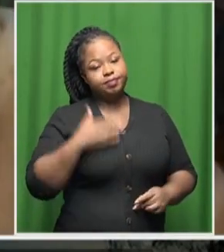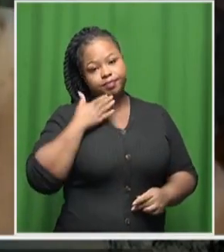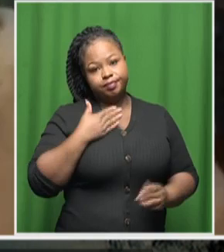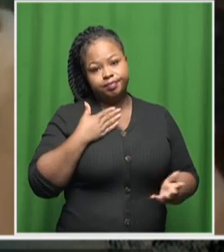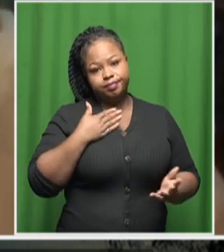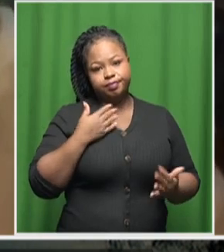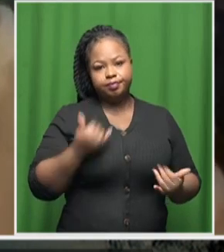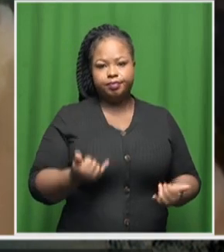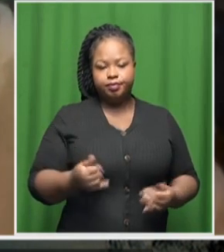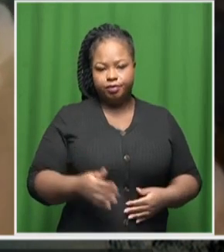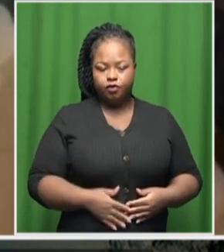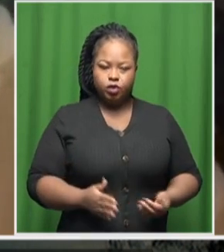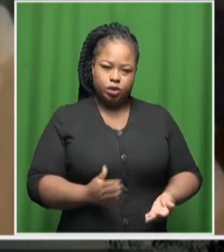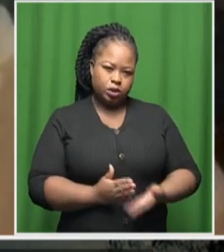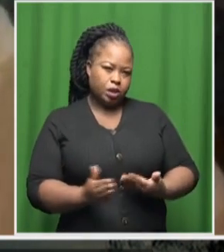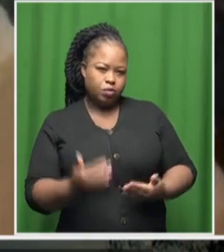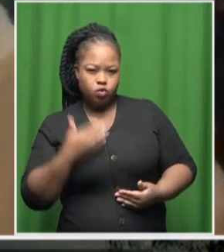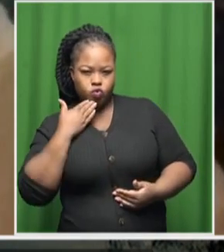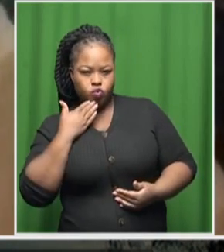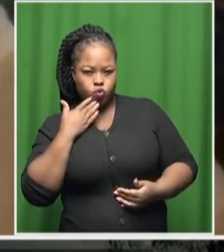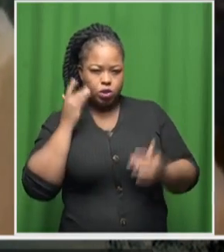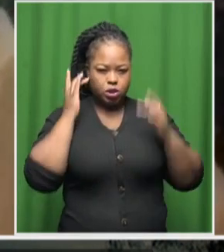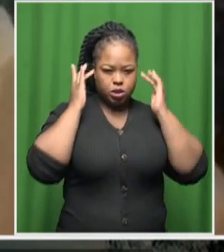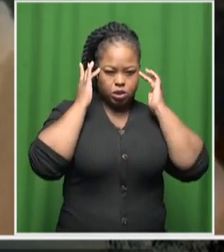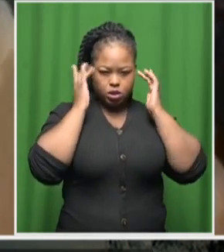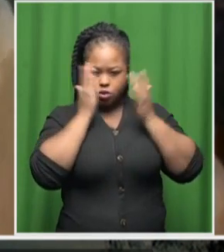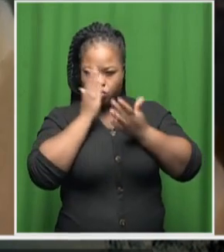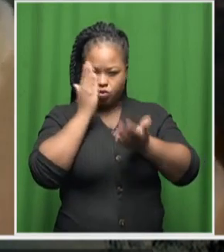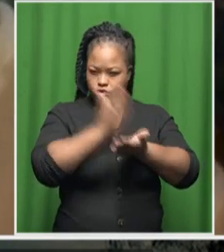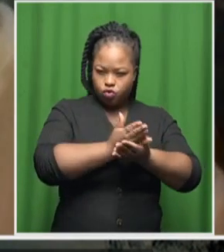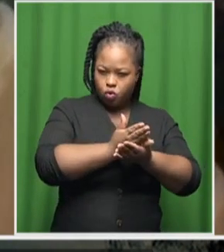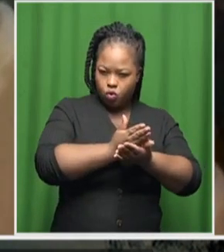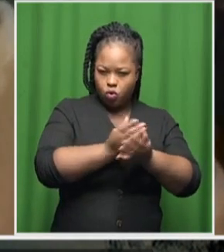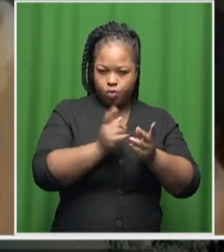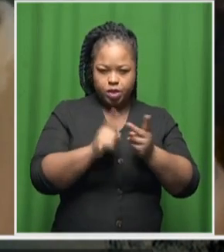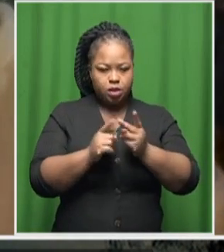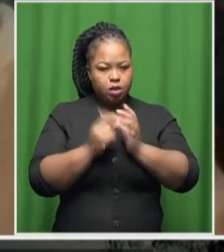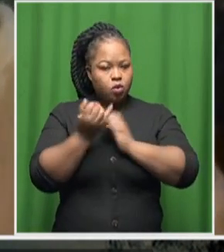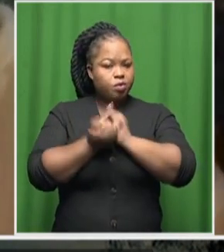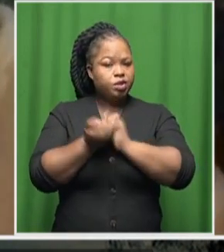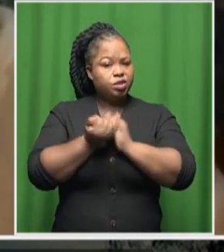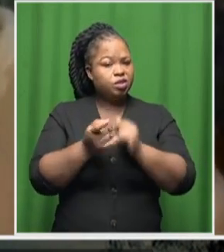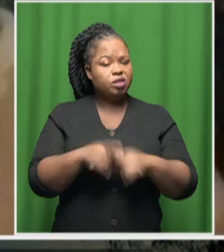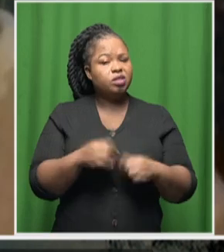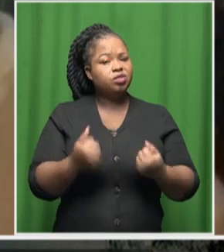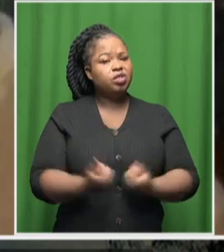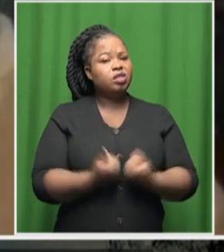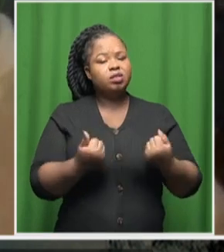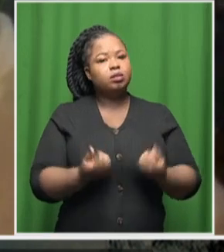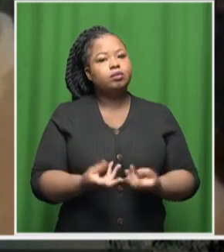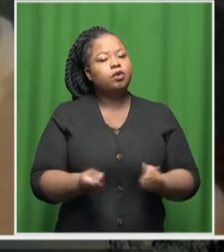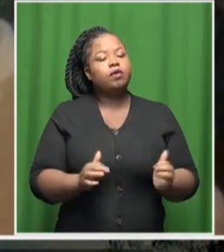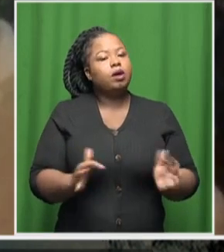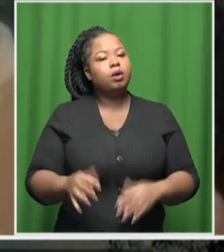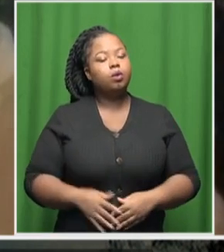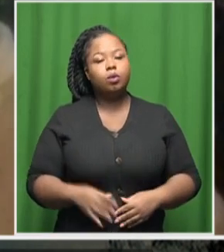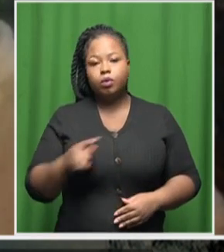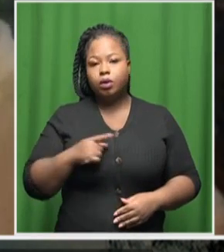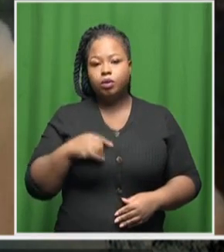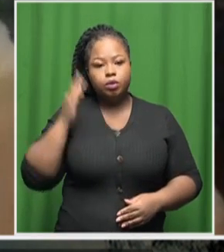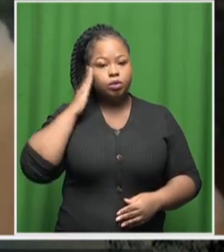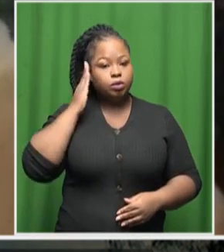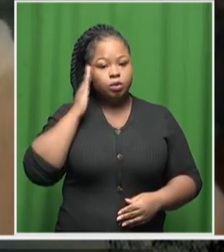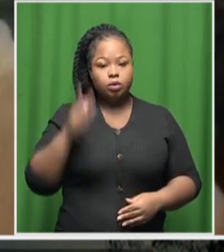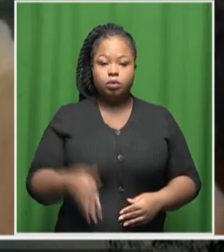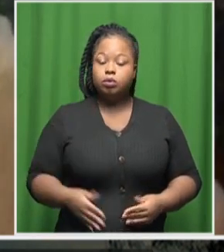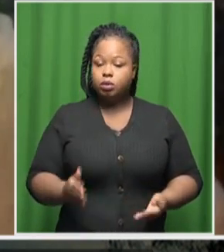of skepticism, competition as well, how do you mitigate against some of those challenges, given the different players in the